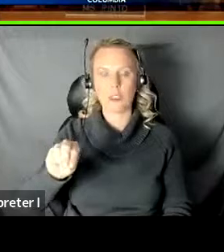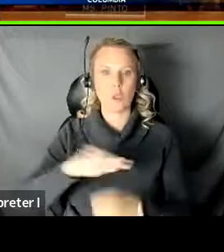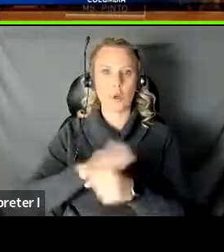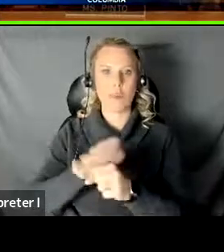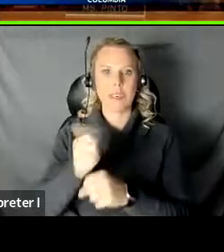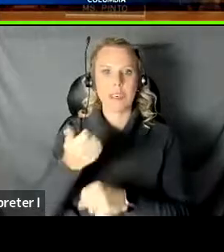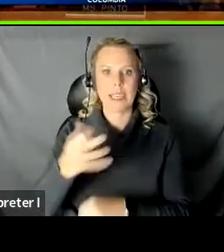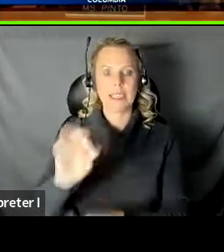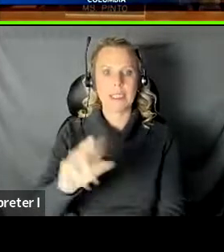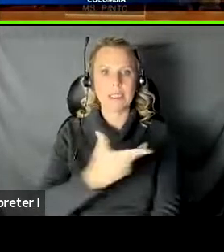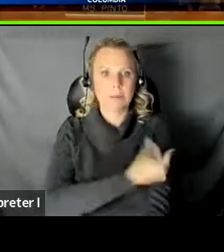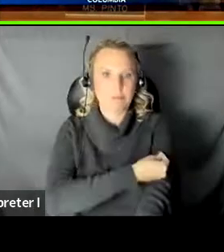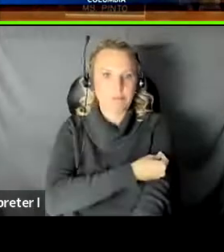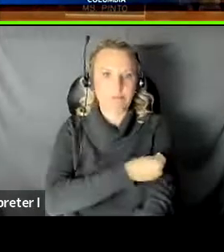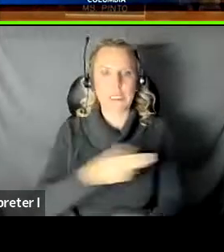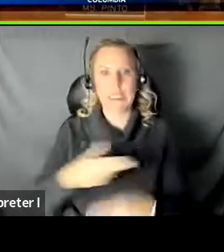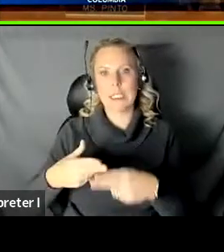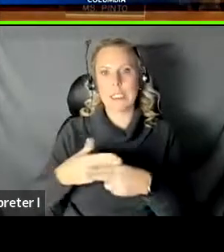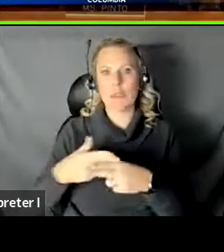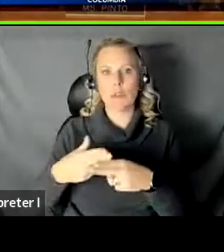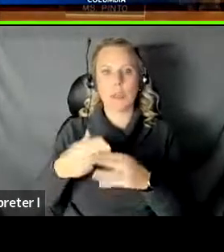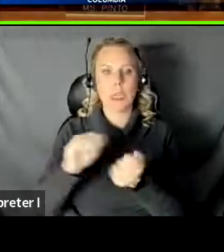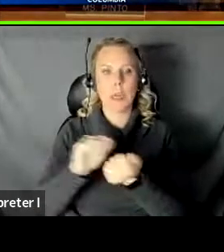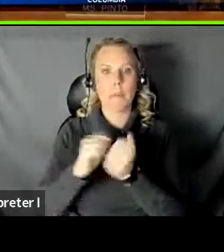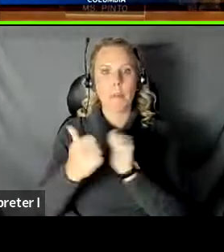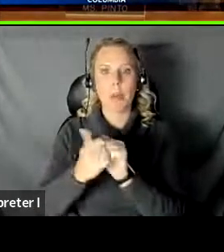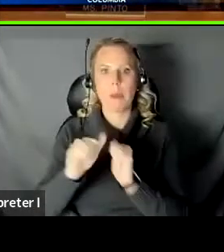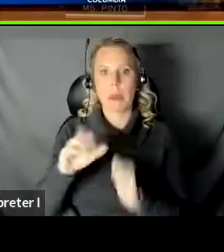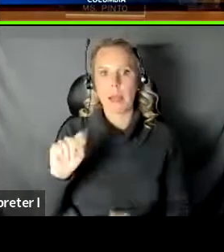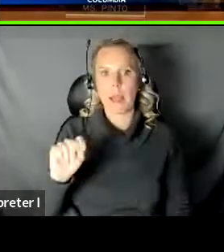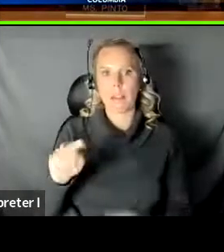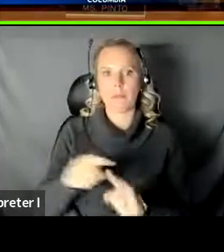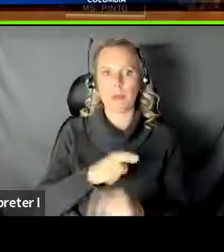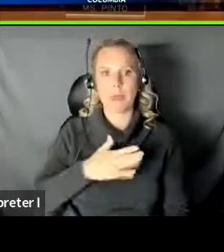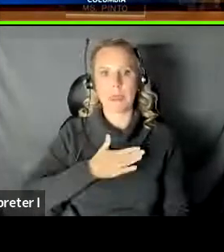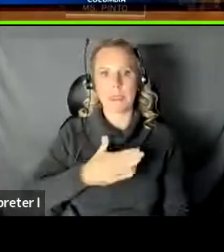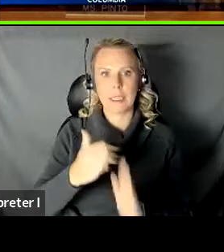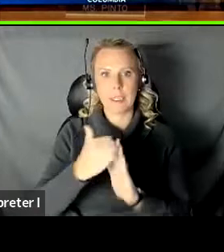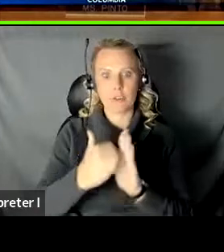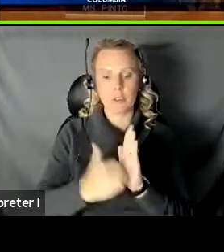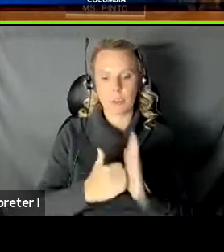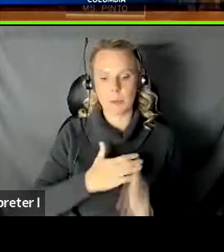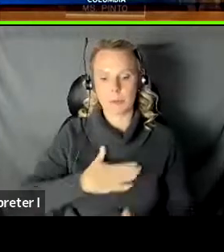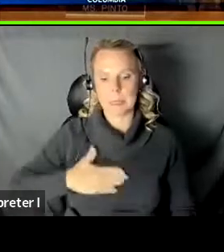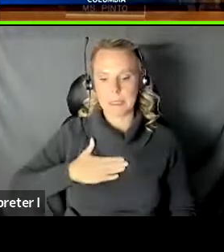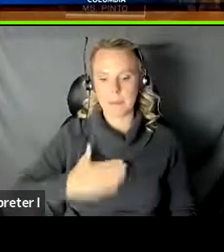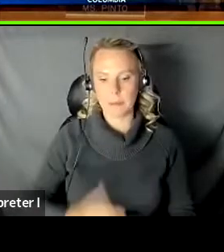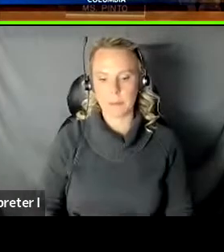Students Temporary Amendment Act of 2022 off the consent agenda, please?